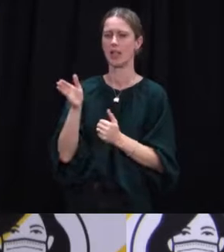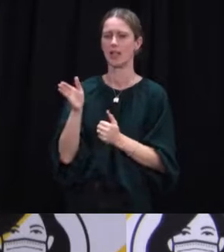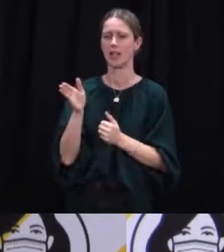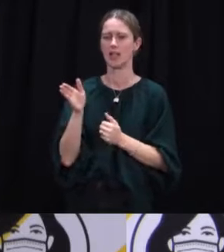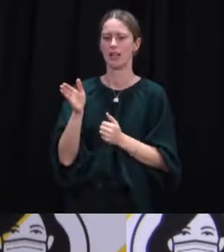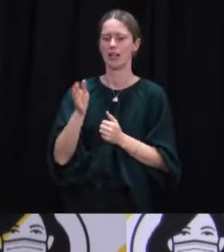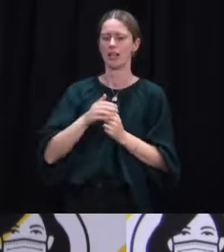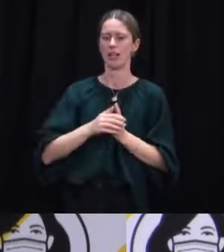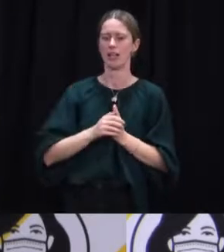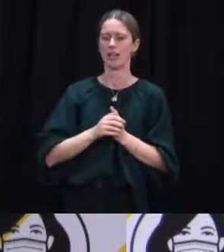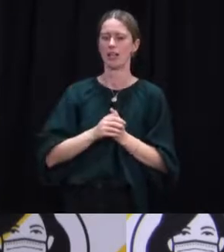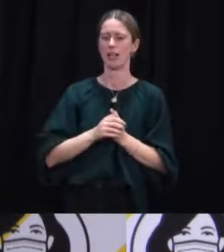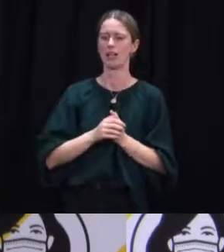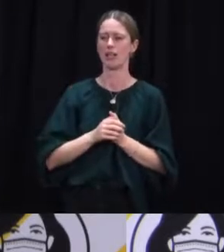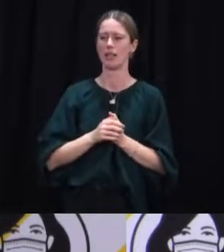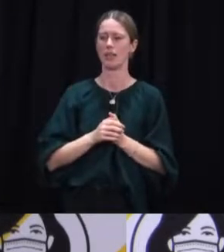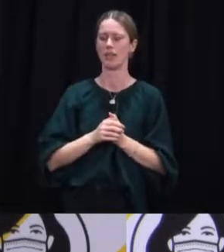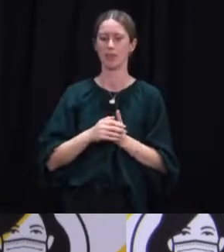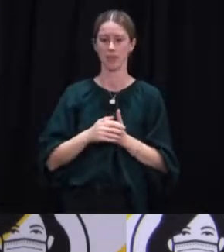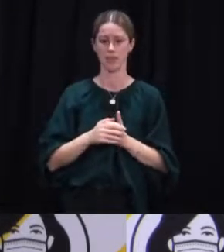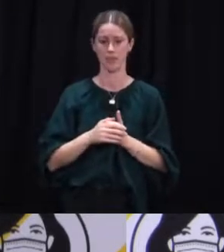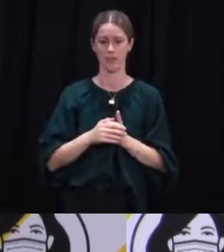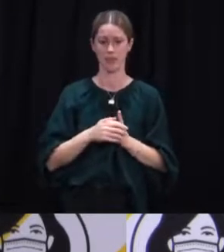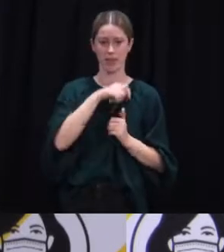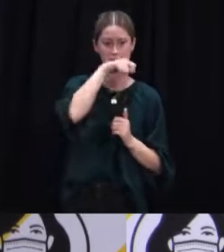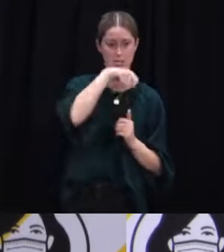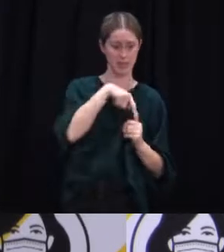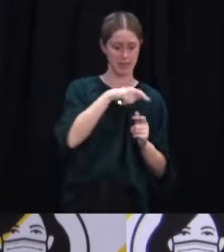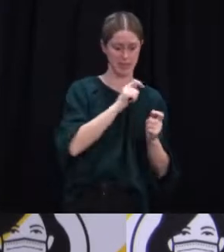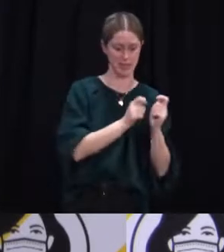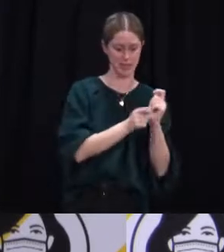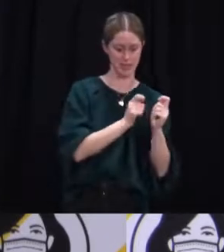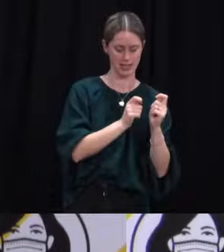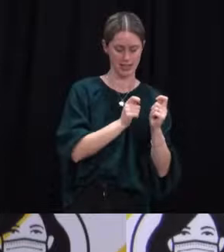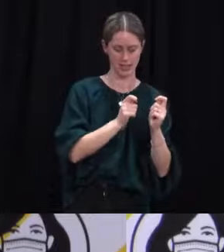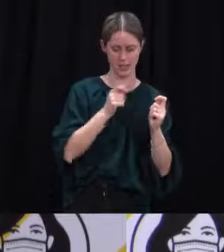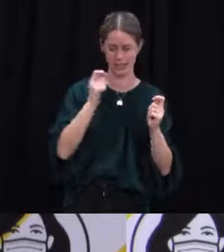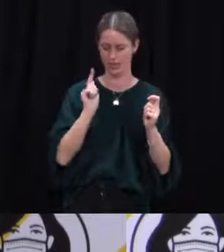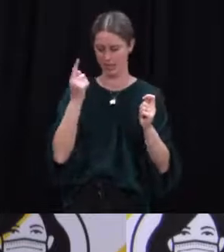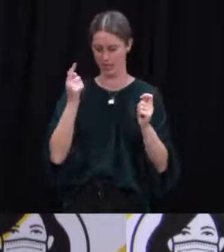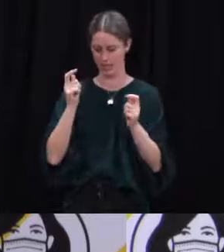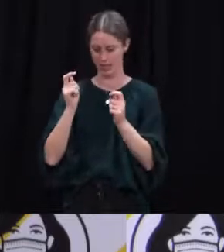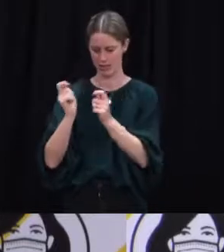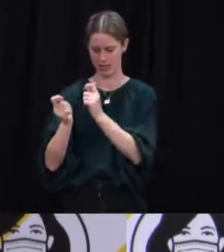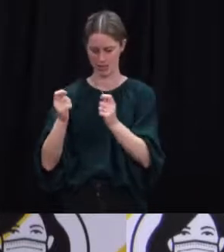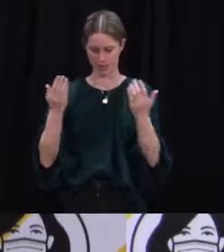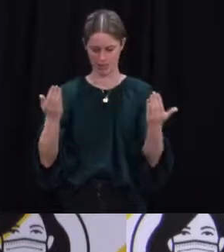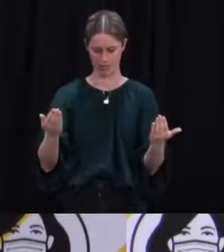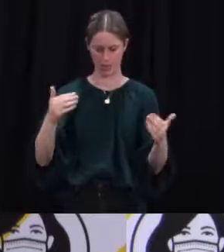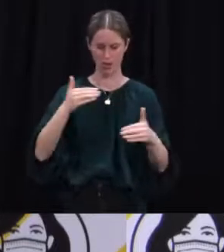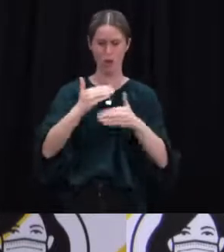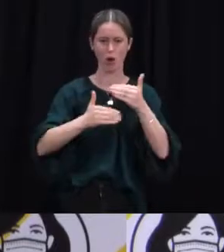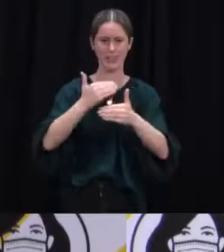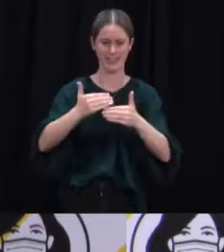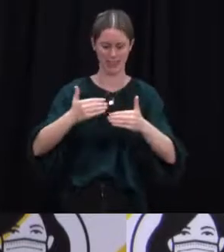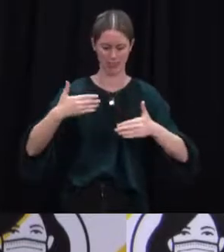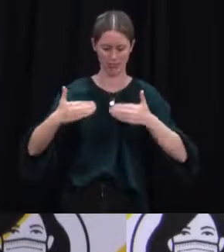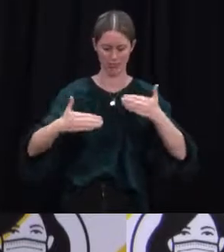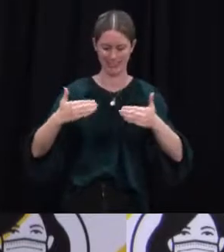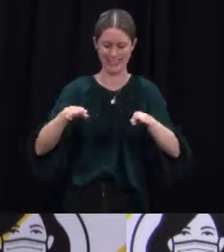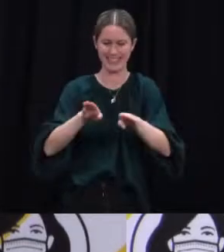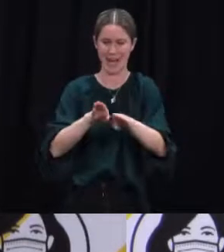now. What's the problem? I'll ask Dr. Bloomfield to comment on that, but one of the points that I will make is that the processing of